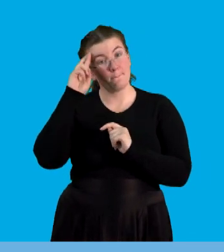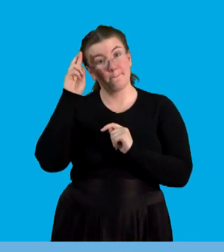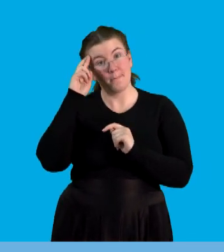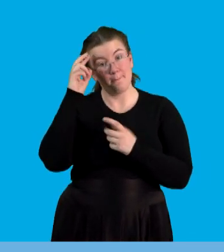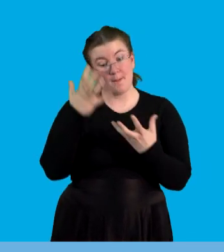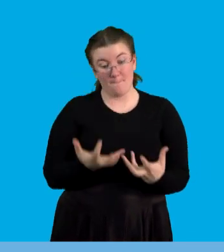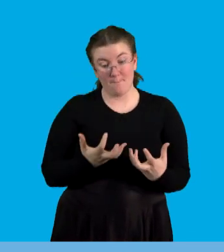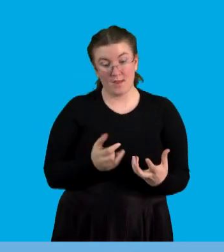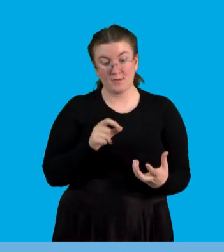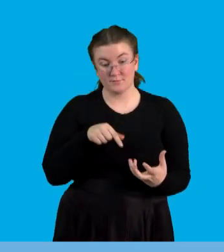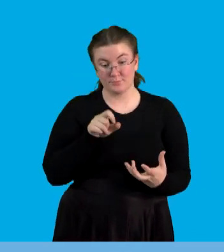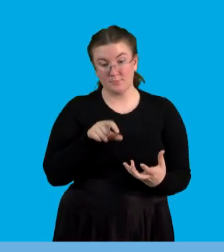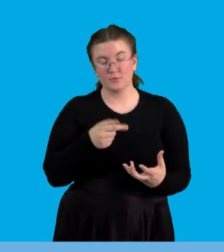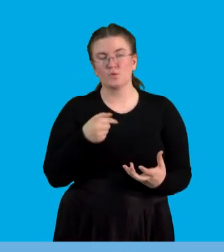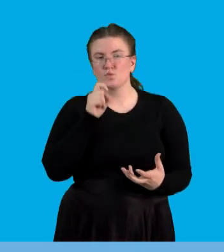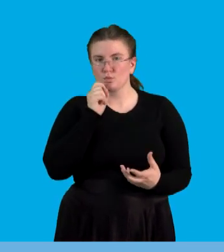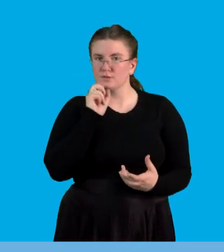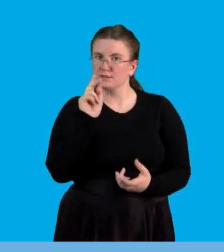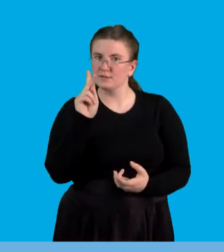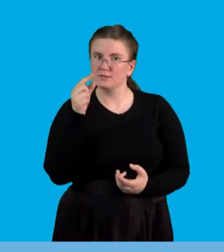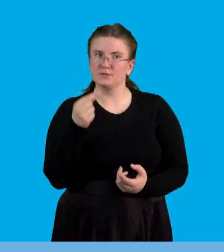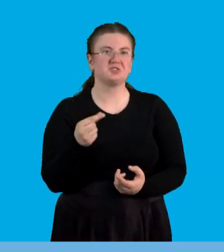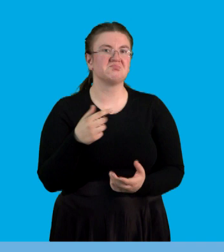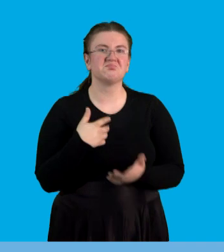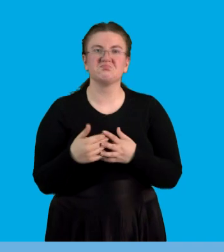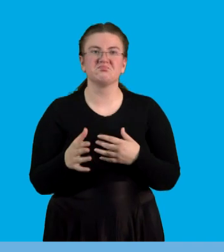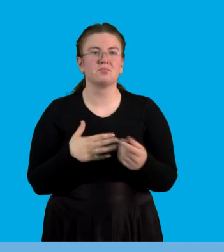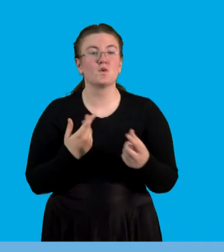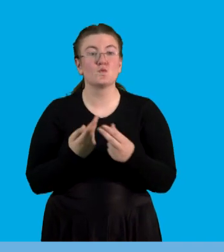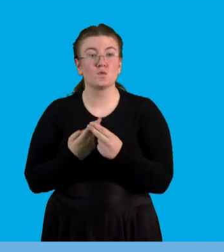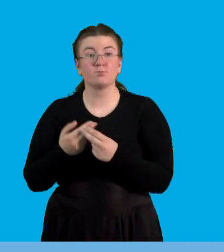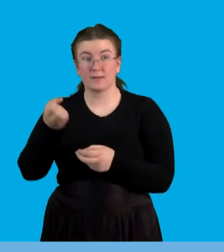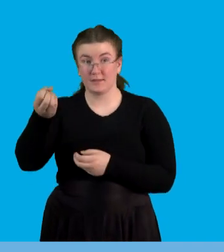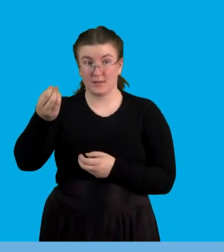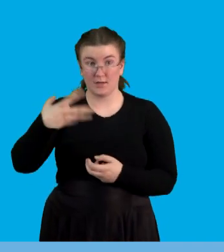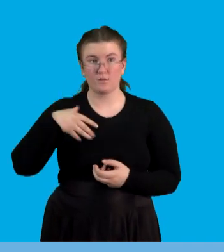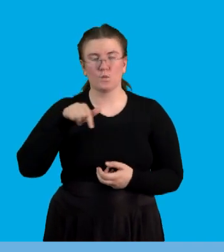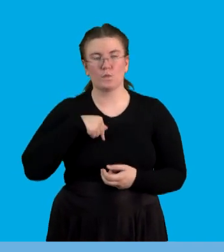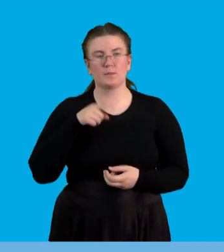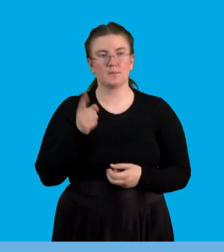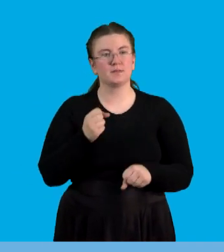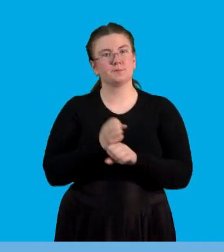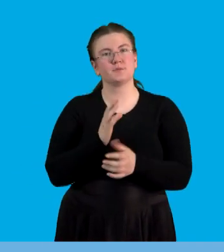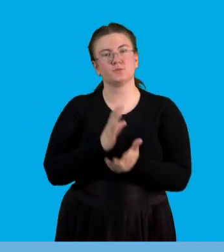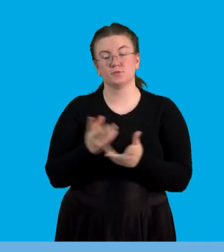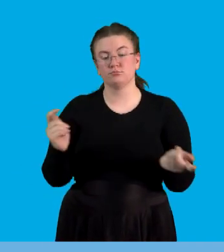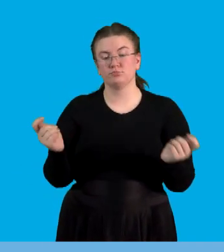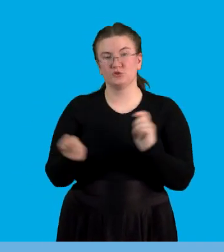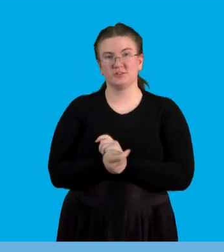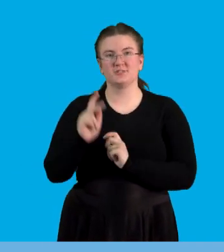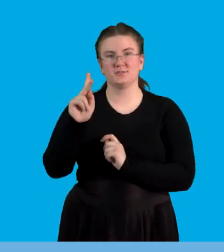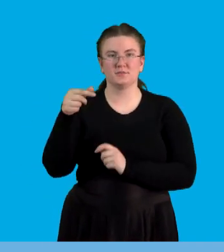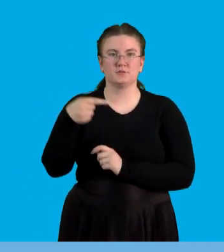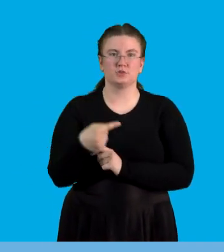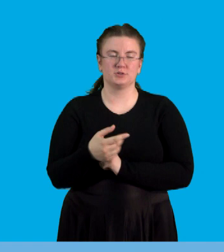for mass must always be kilograms. Whatever unit of mass we are given, it must always be converted